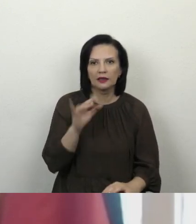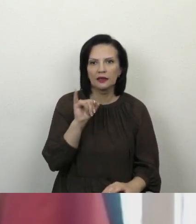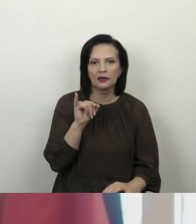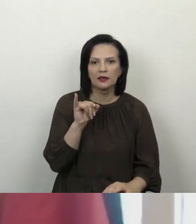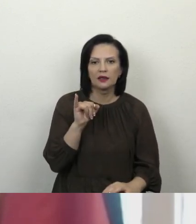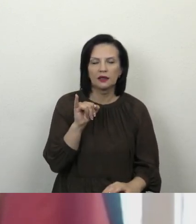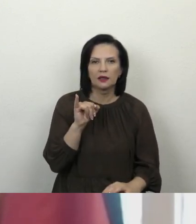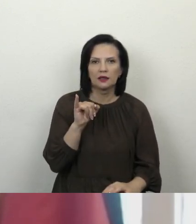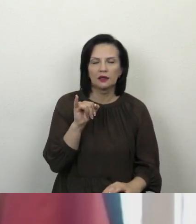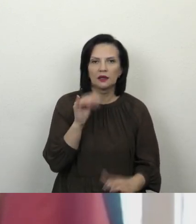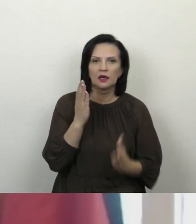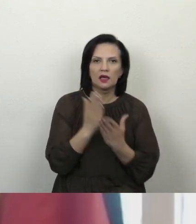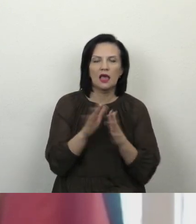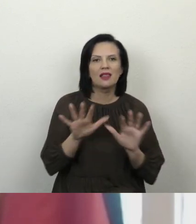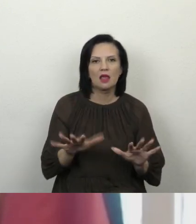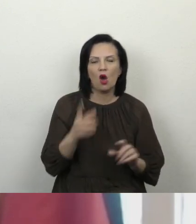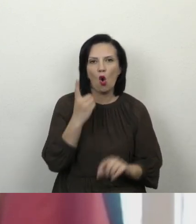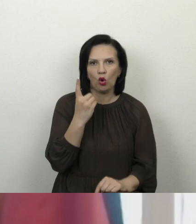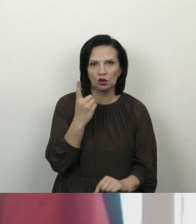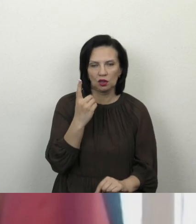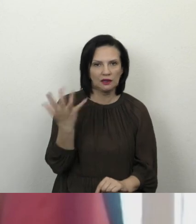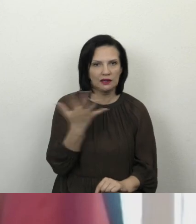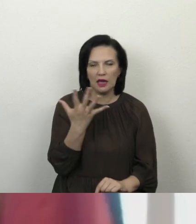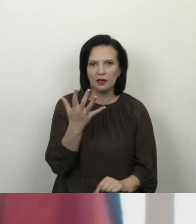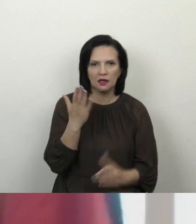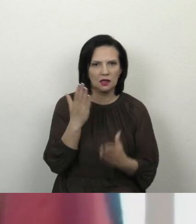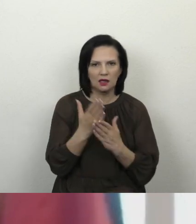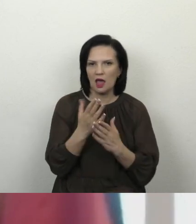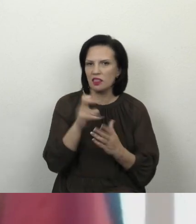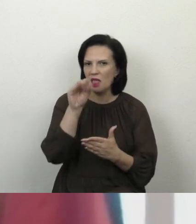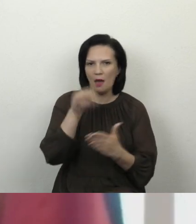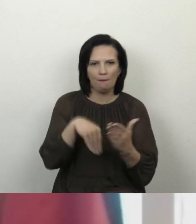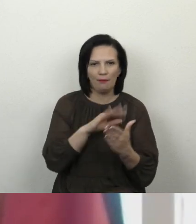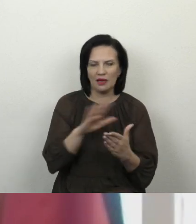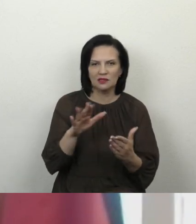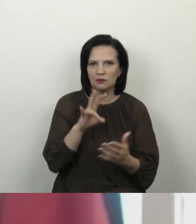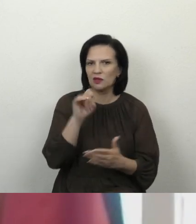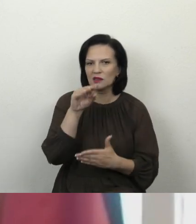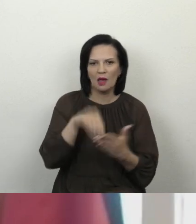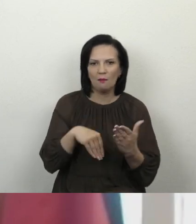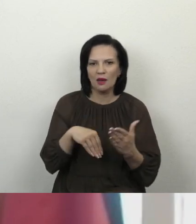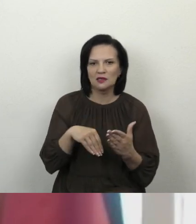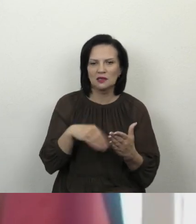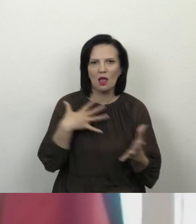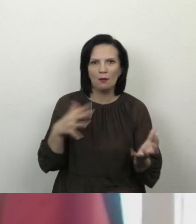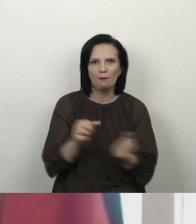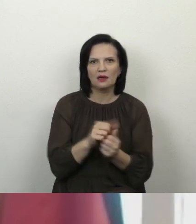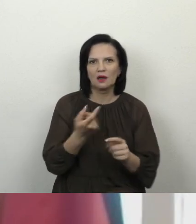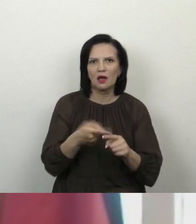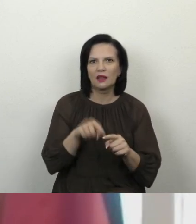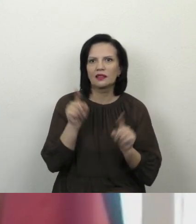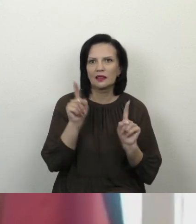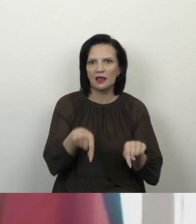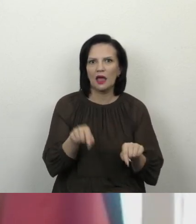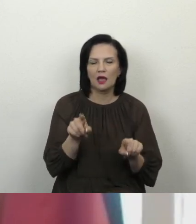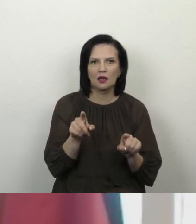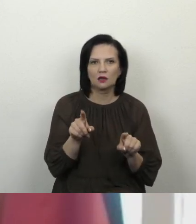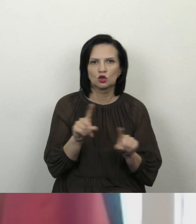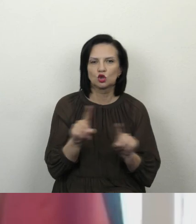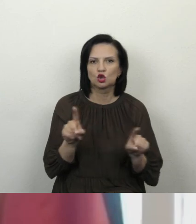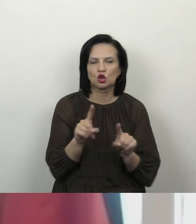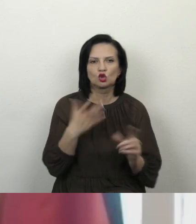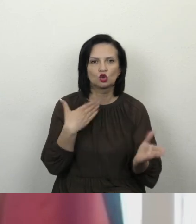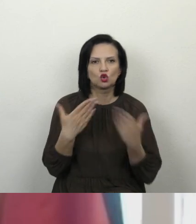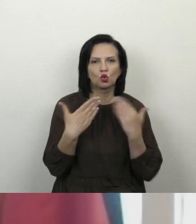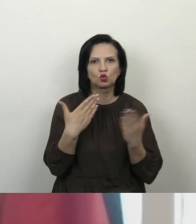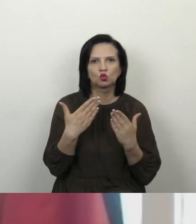is unwritten, and the unwritten one is the public nature of the election. It's